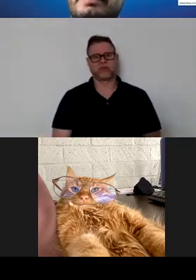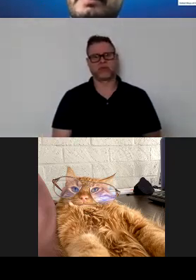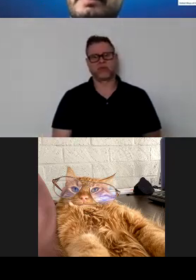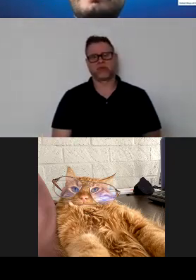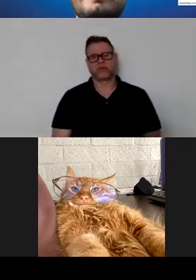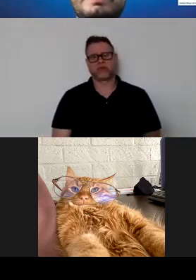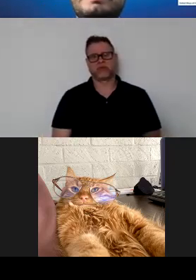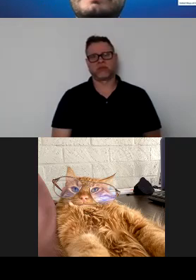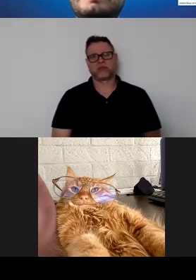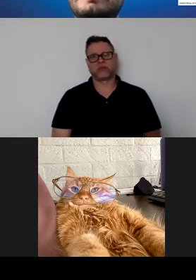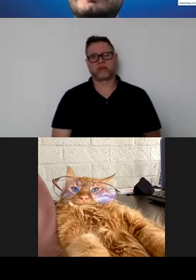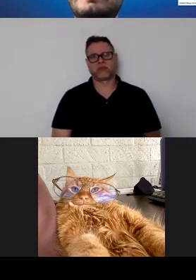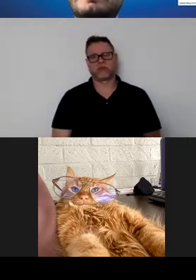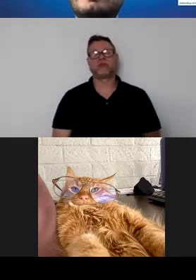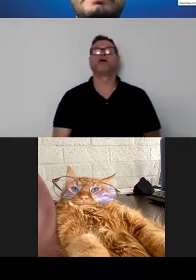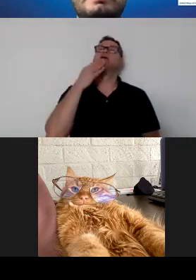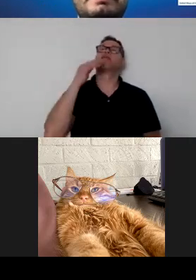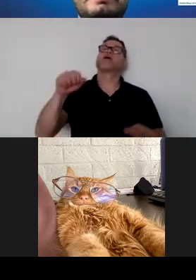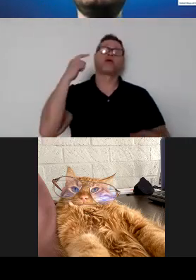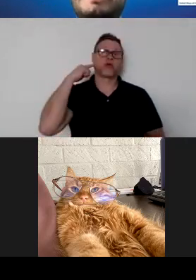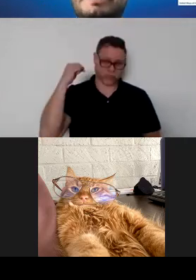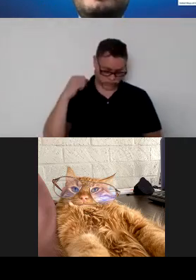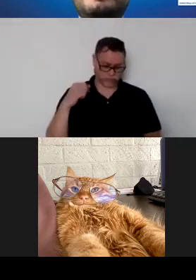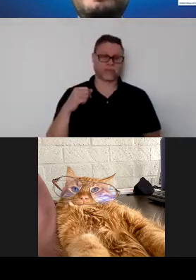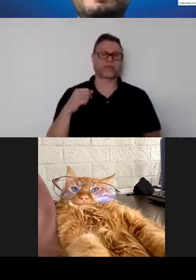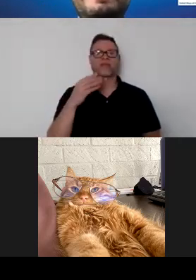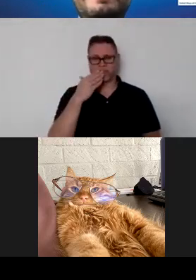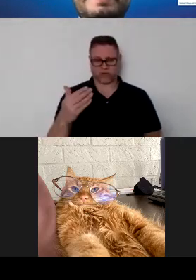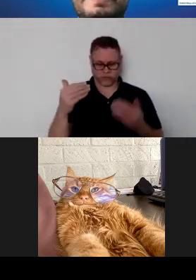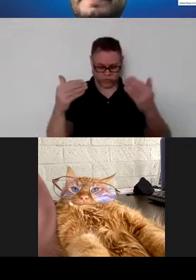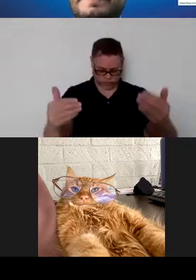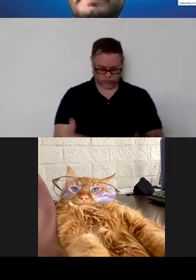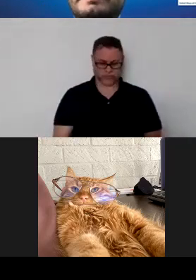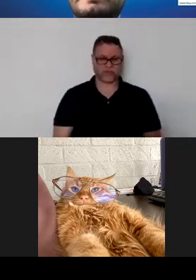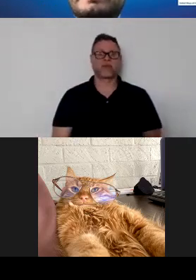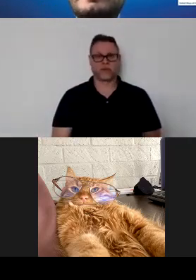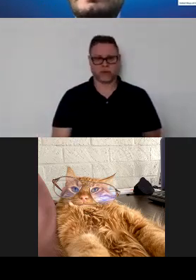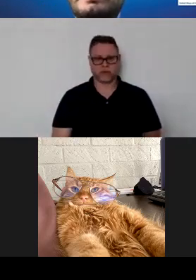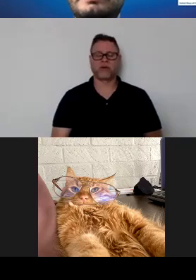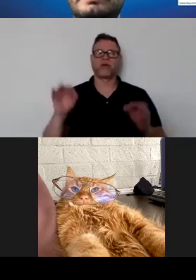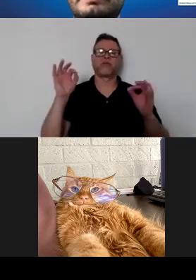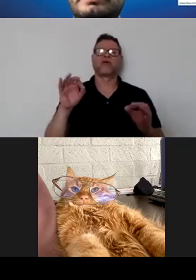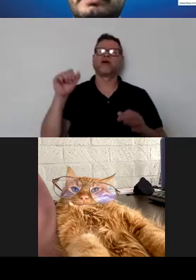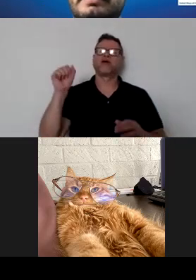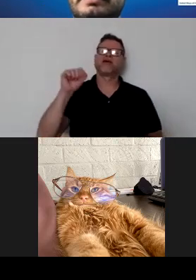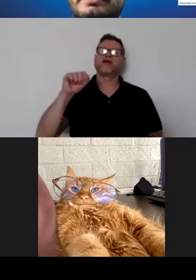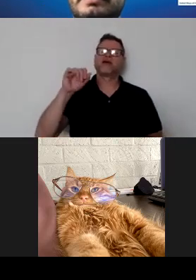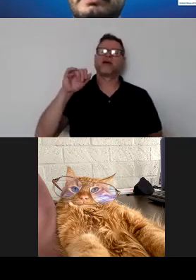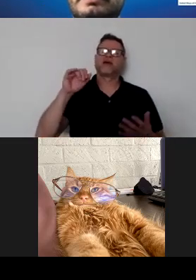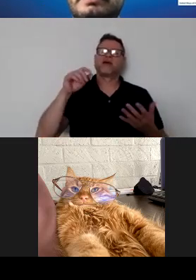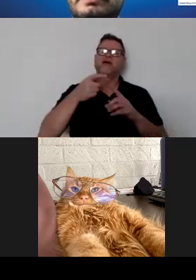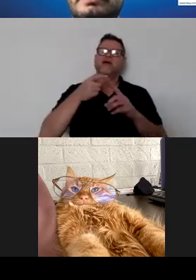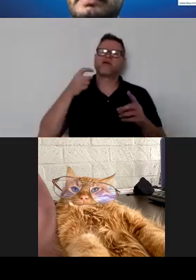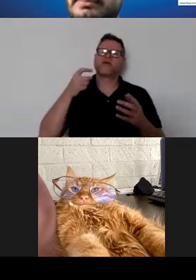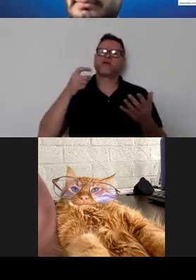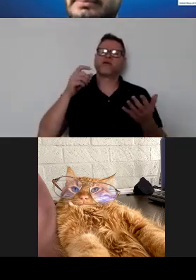it. Thank you. Can you hear me? Yes, thank you. Go ahead. Perfect. Yeah, Najib Camille from Santa Cruz